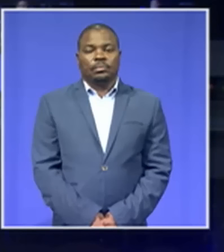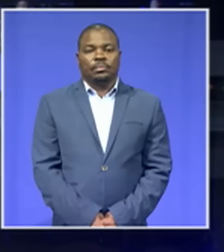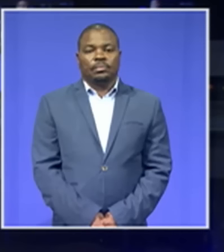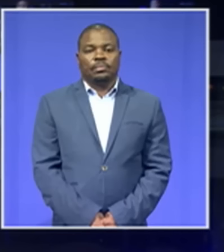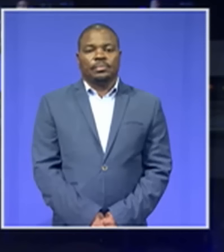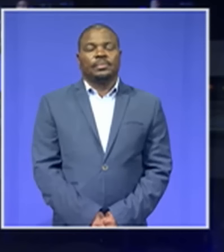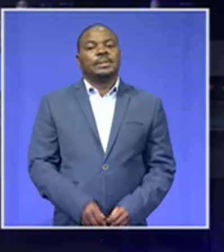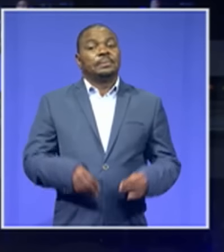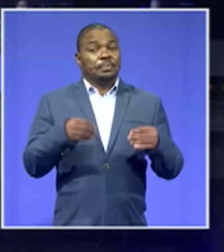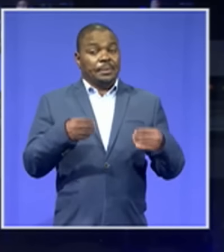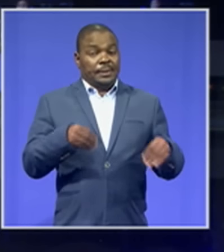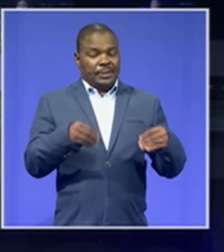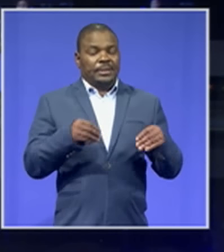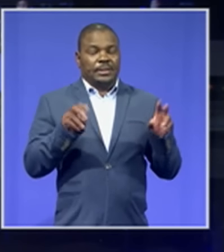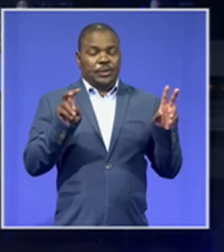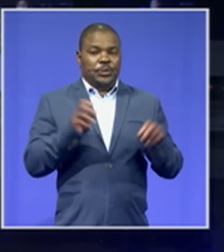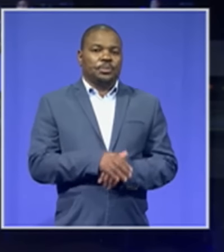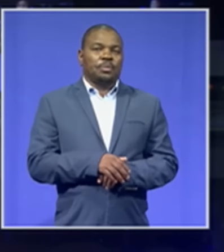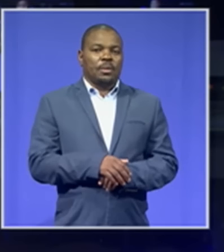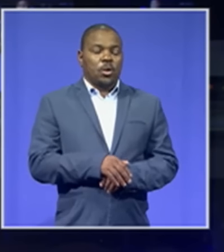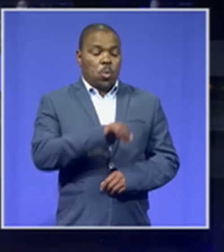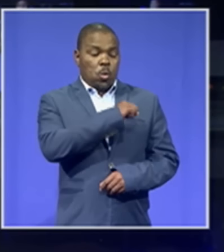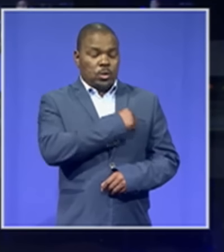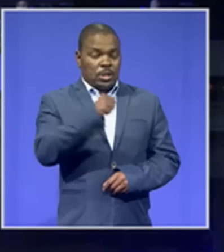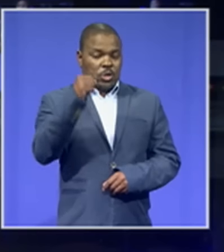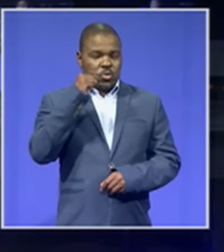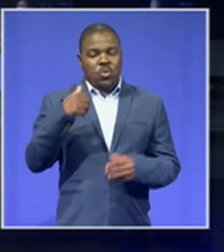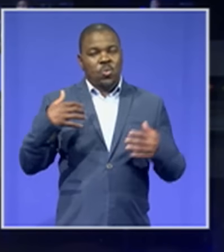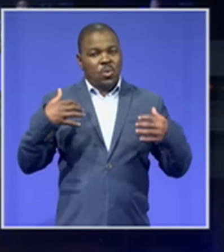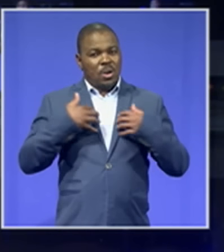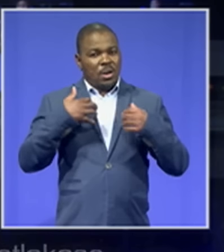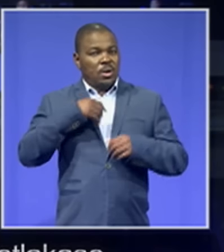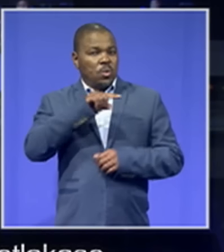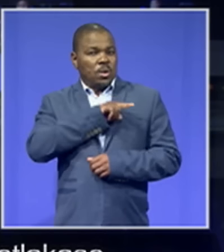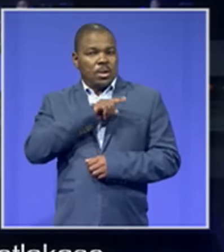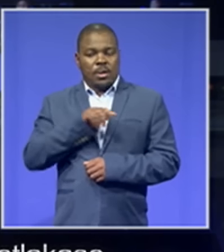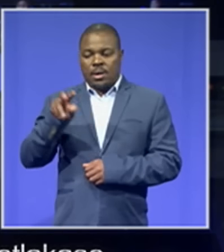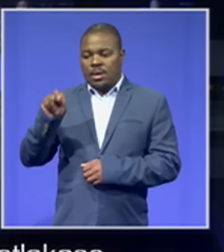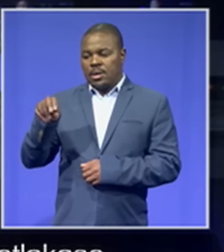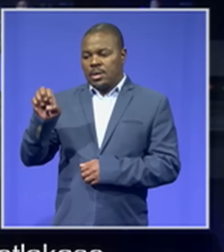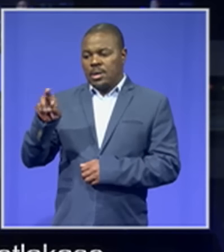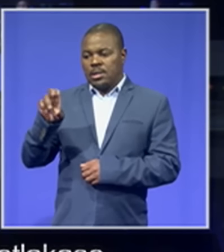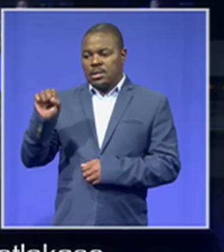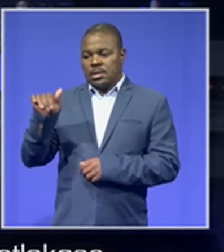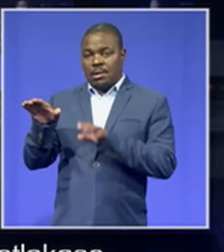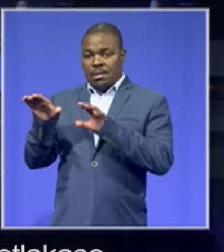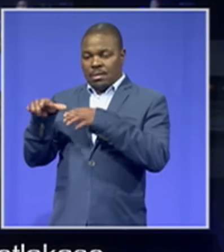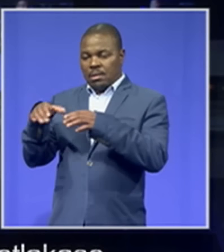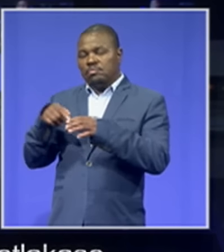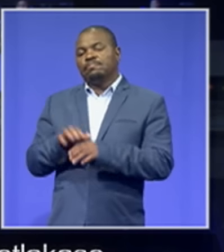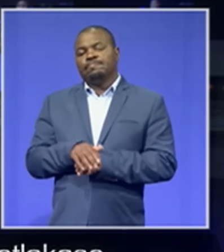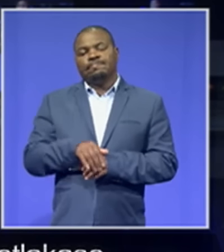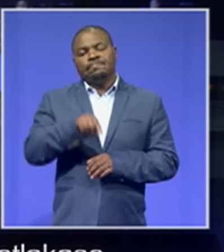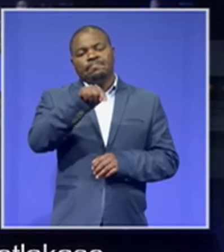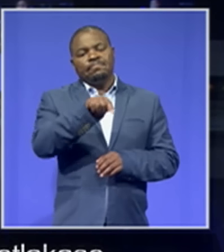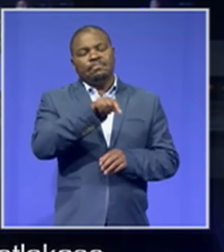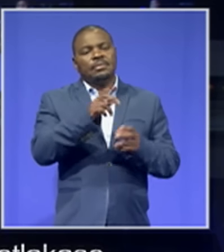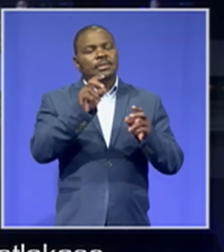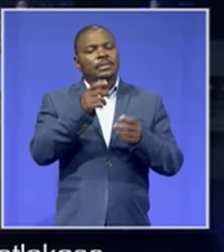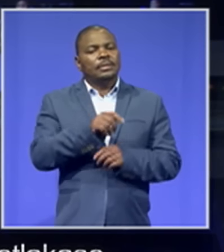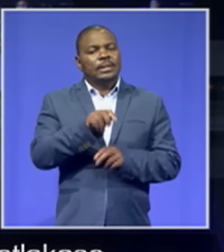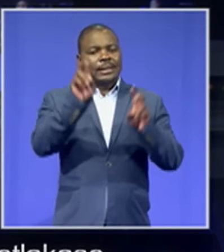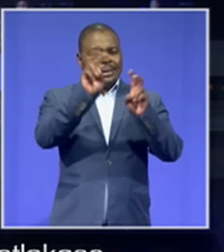Ho tsa moruo COSATU e hlakisitse ngongoreho ya yona ka qeto e fihlelletsweng ke bolaodi ba motlakase e leng NERSA ba o tjhaela monwana ho nyollwa ha